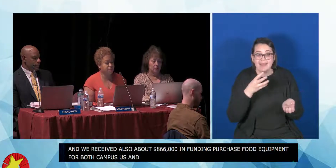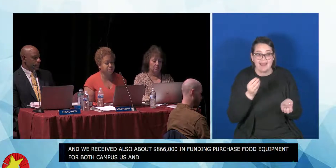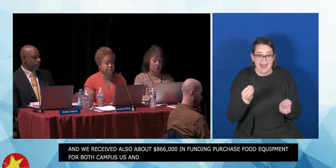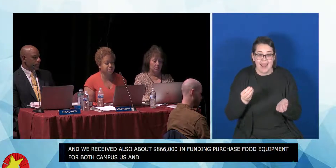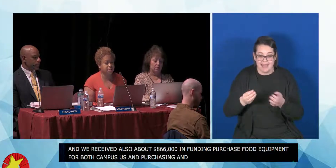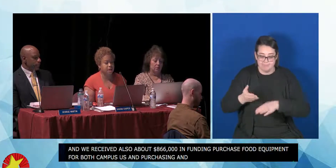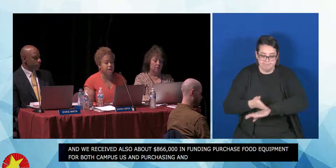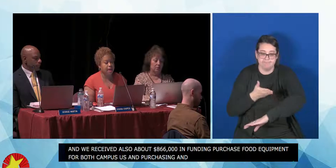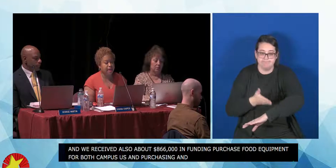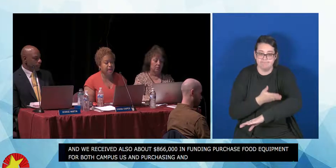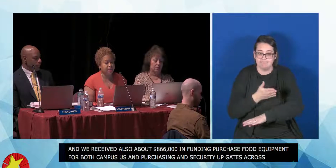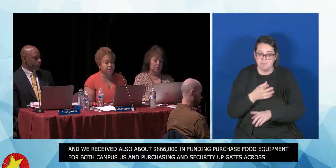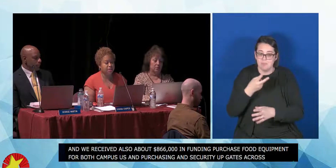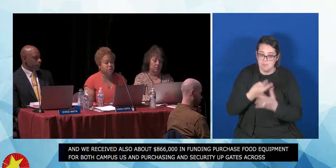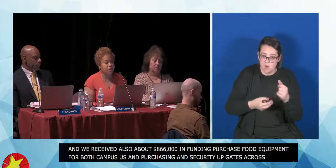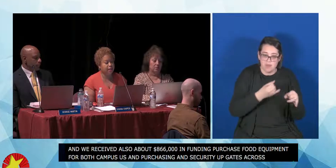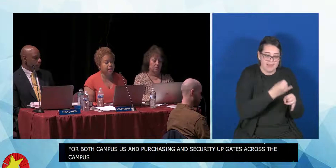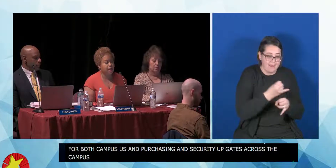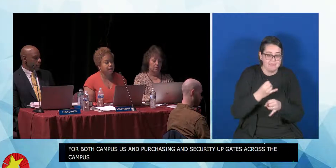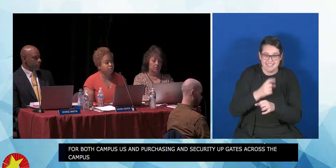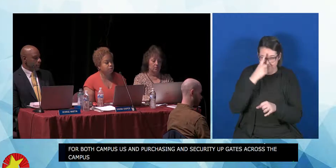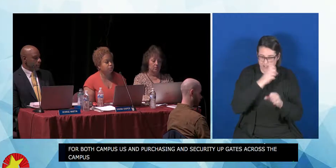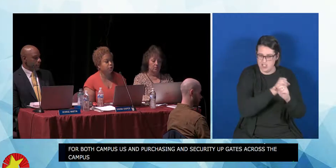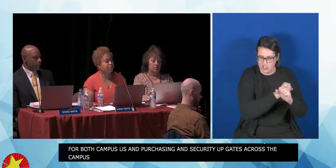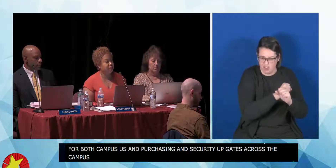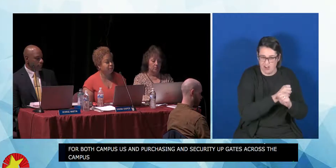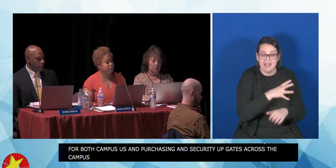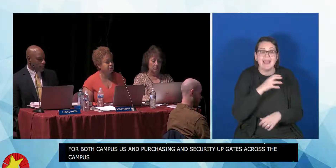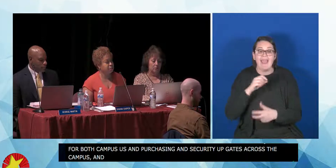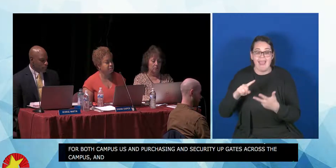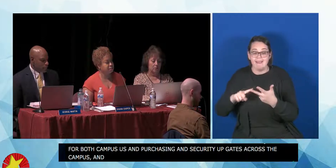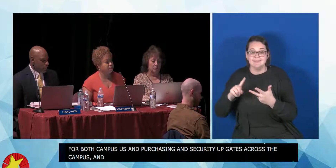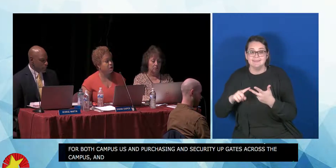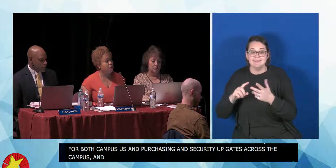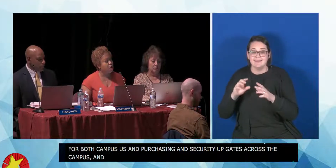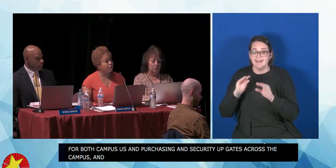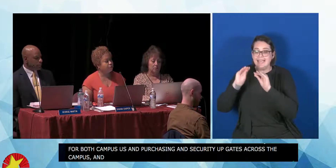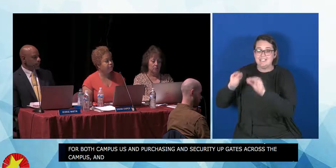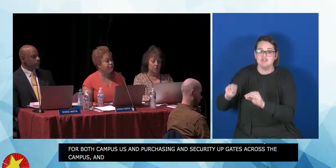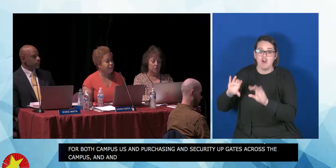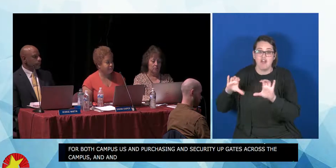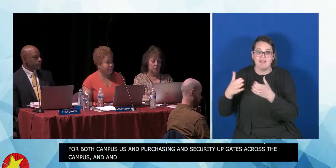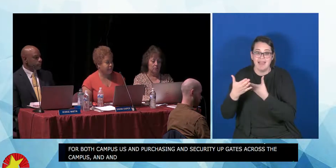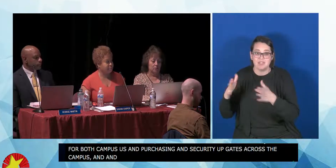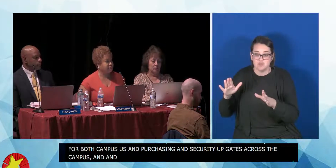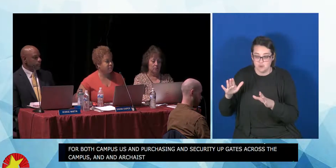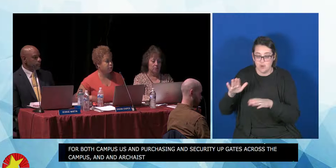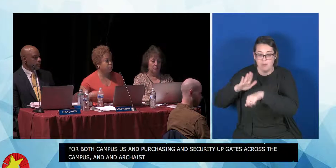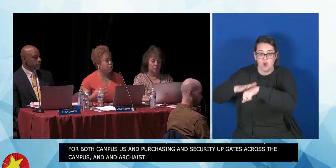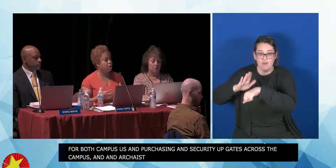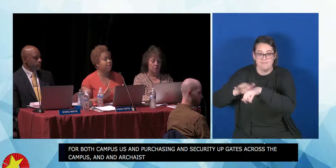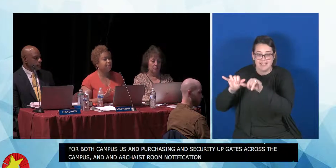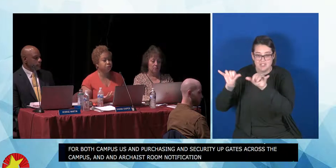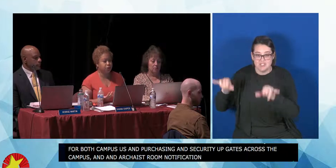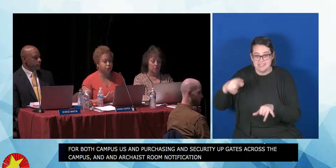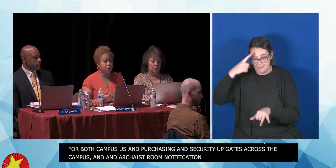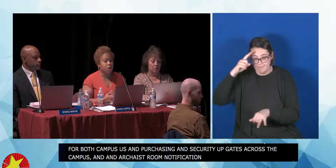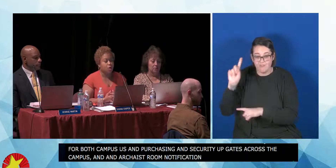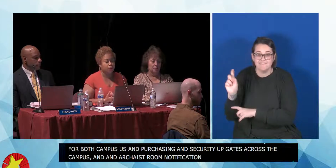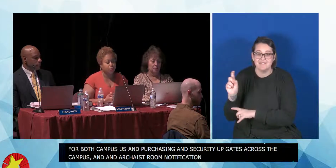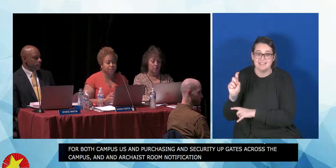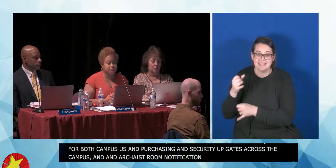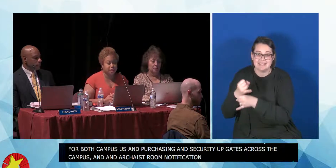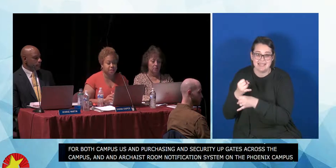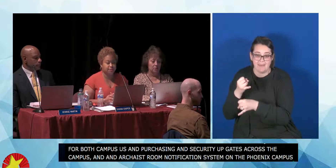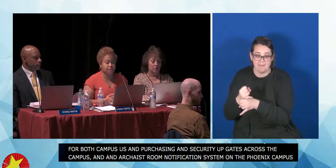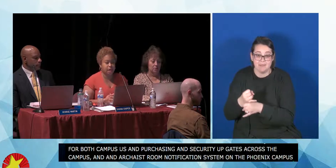both campuses, and install a classroom notification system on the Phoenix campus. As you recall, this year